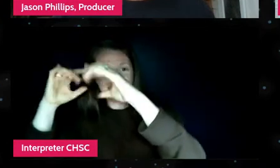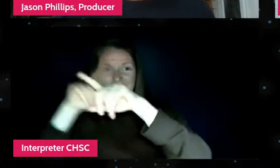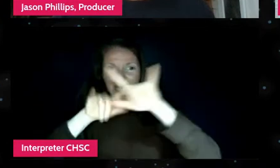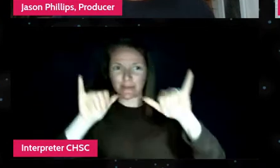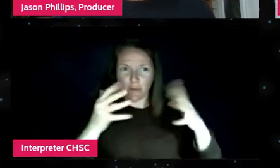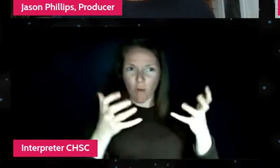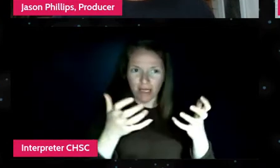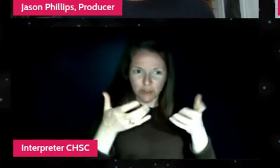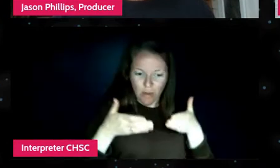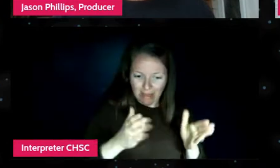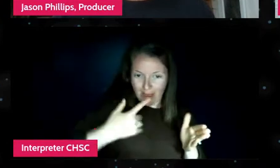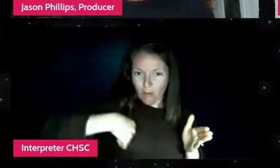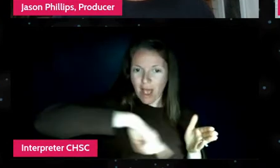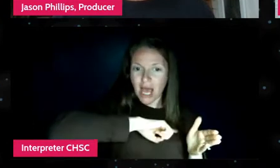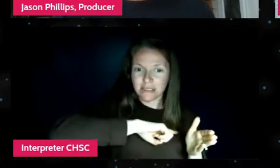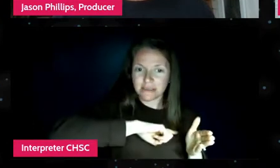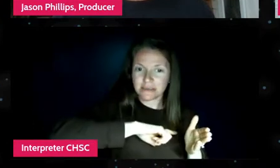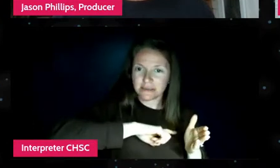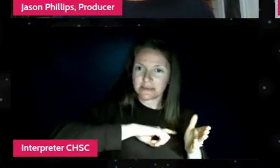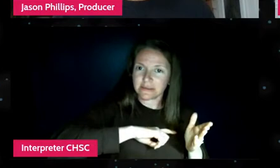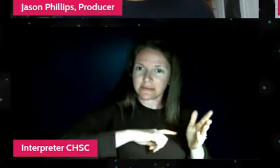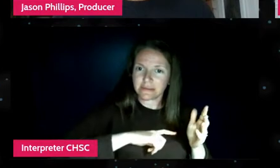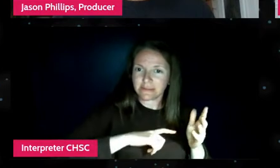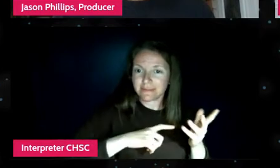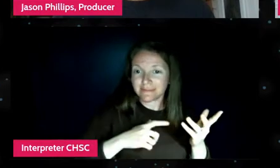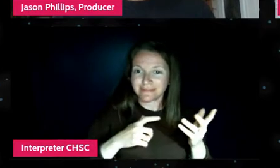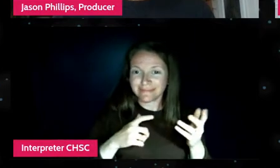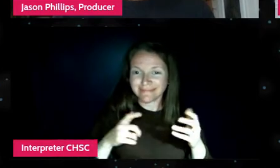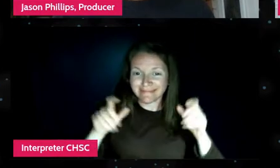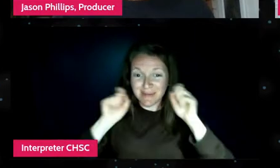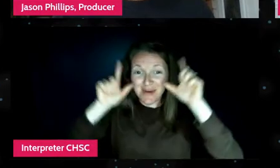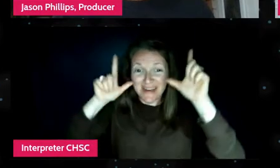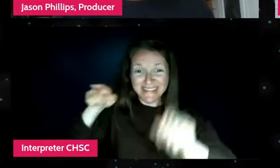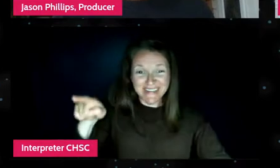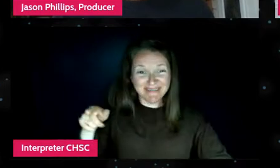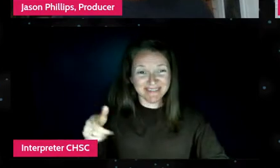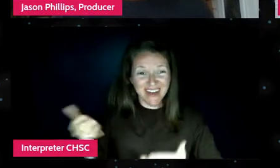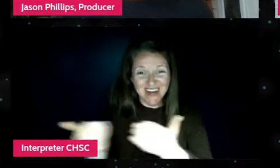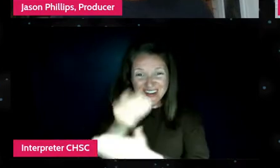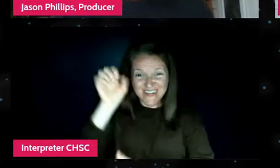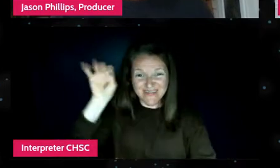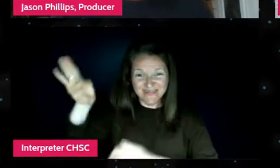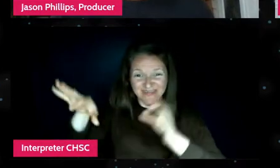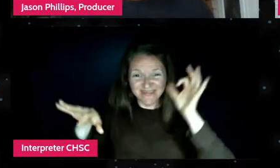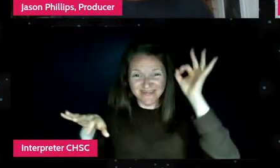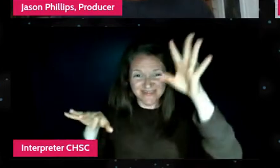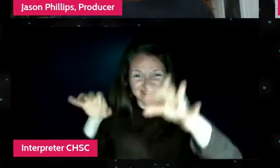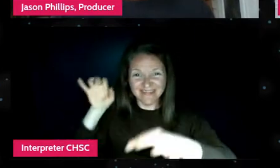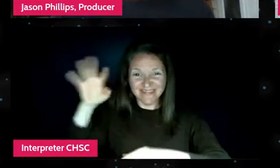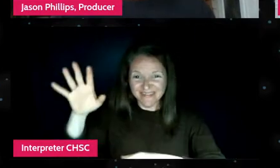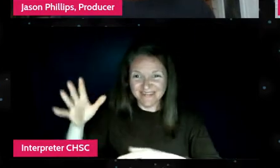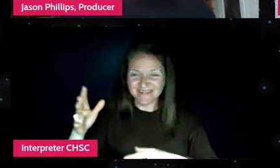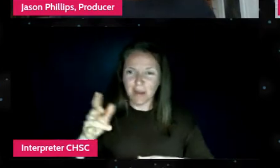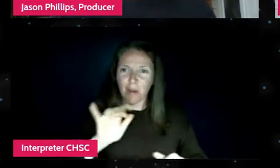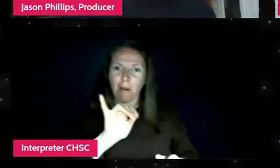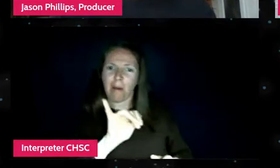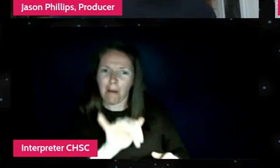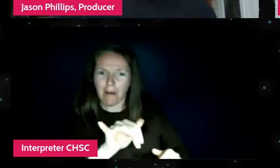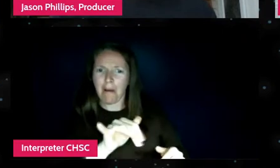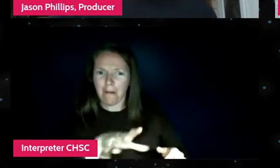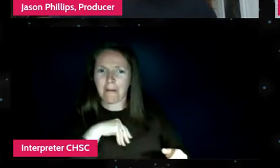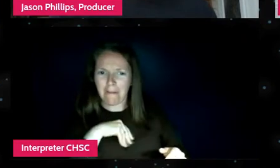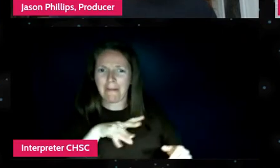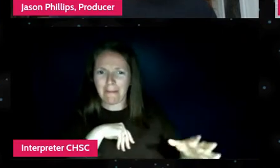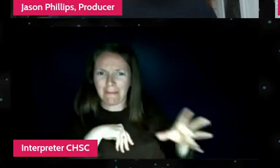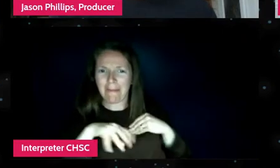to allow us to surprise him, throw some new things at the wall, see what sticks. So